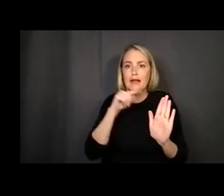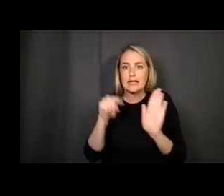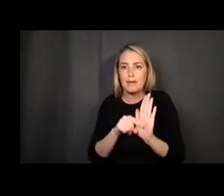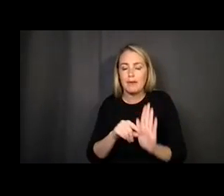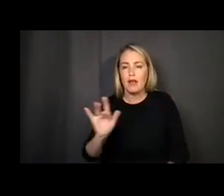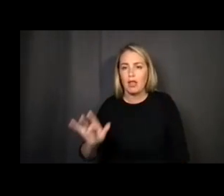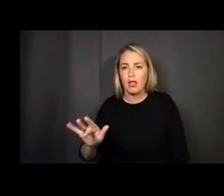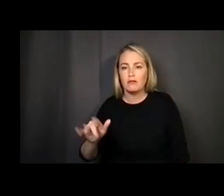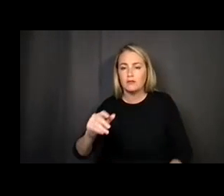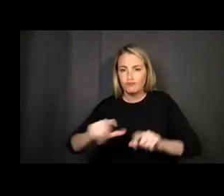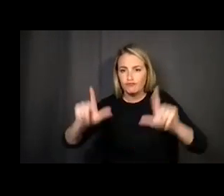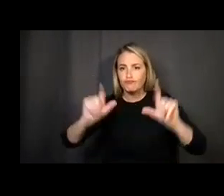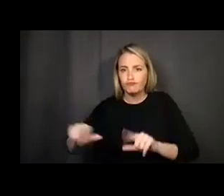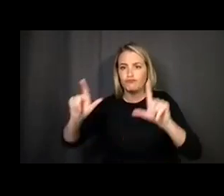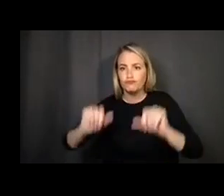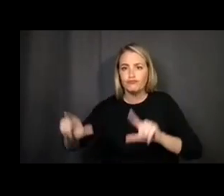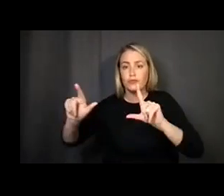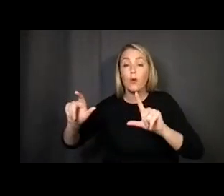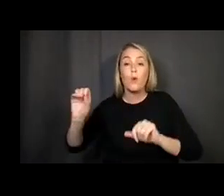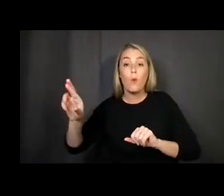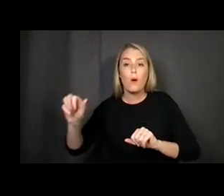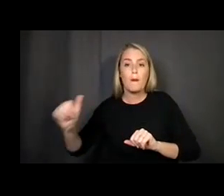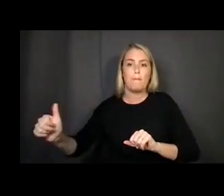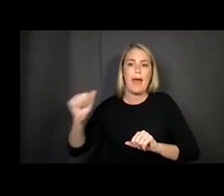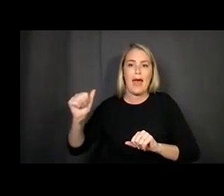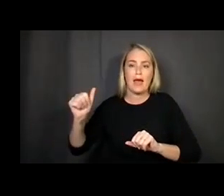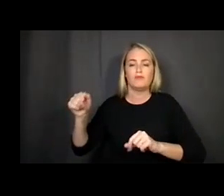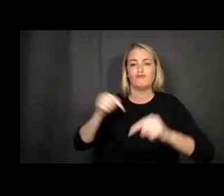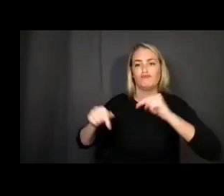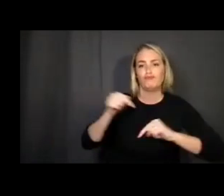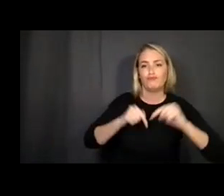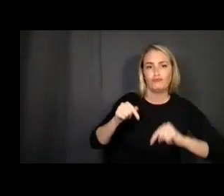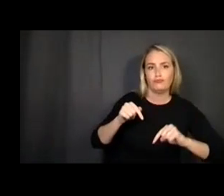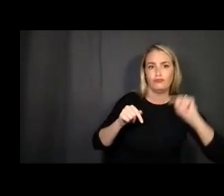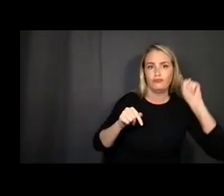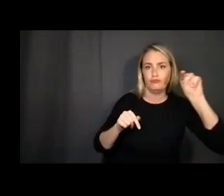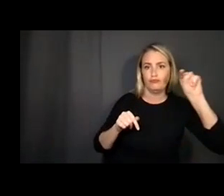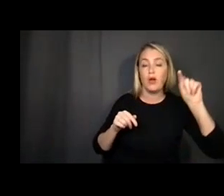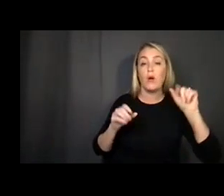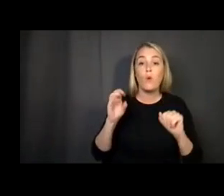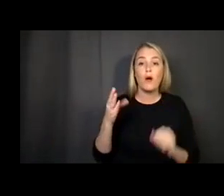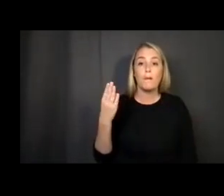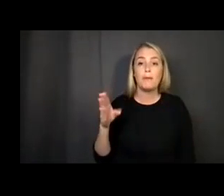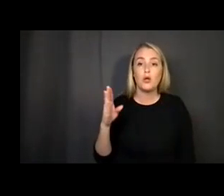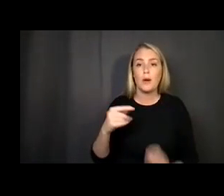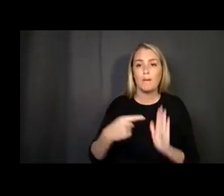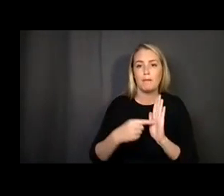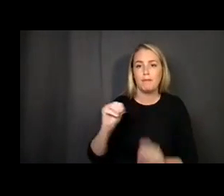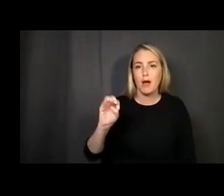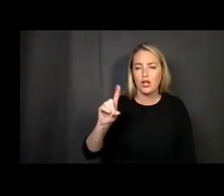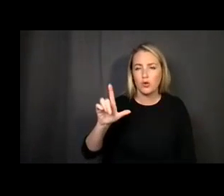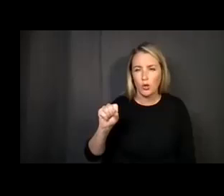on the top left of the screen to get back to the module, or you can click the blue modules button to get back to